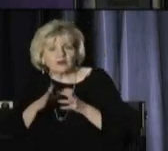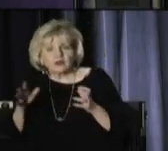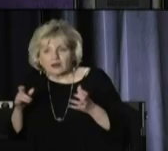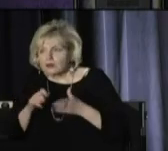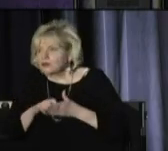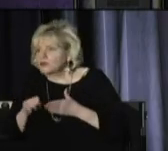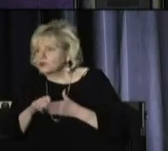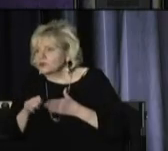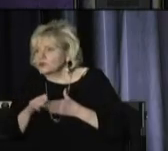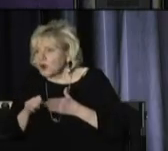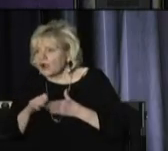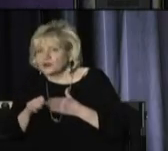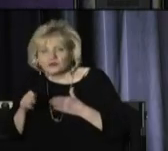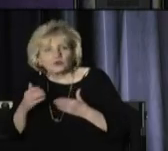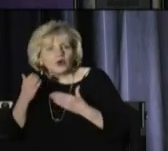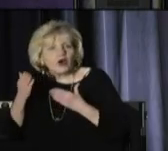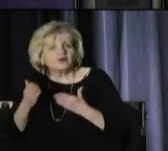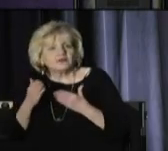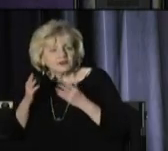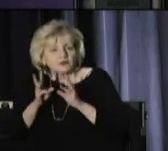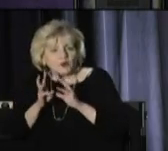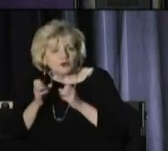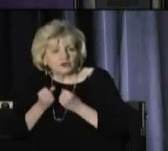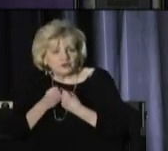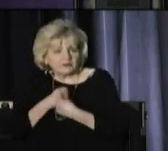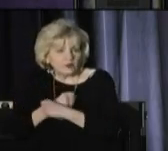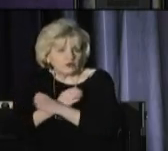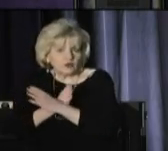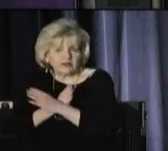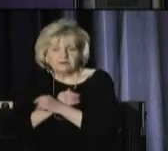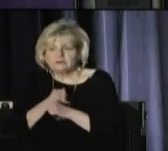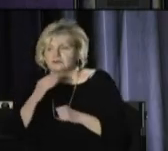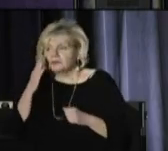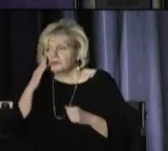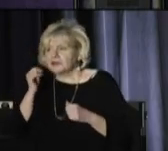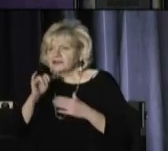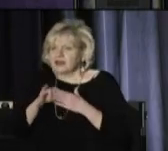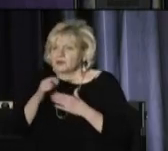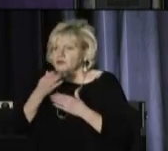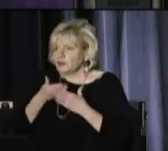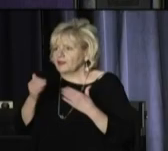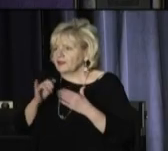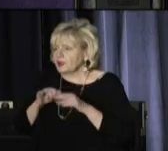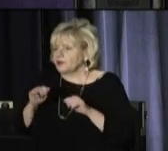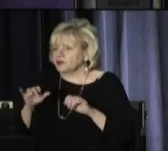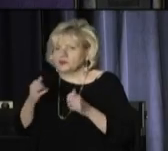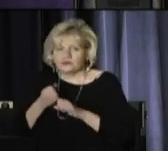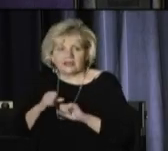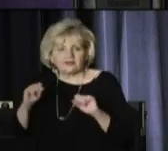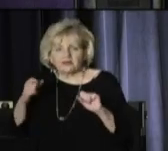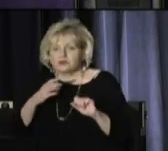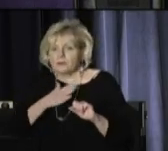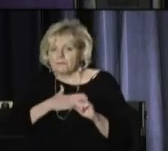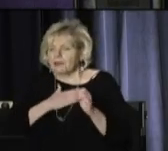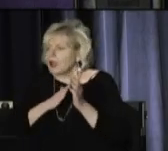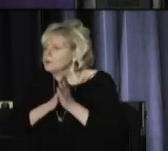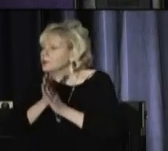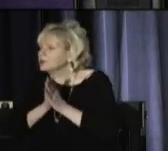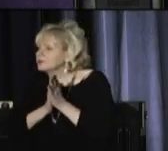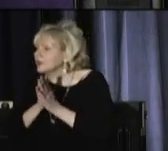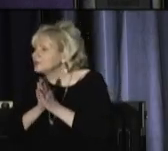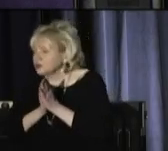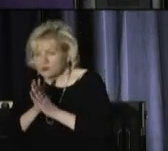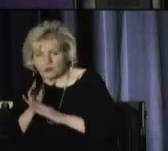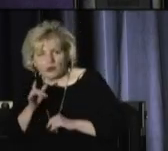started offering writing workshops on, you know, virtually, because that's something we could still do safely. And so my motivation was just,